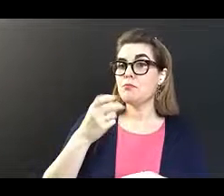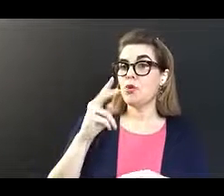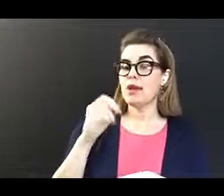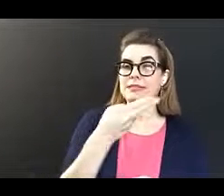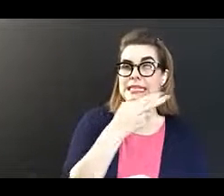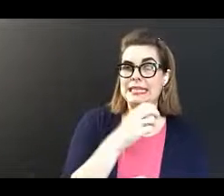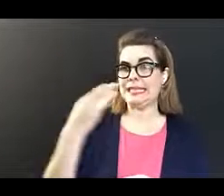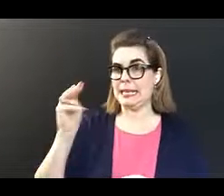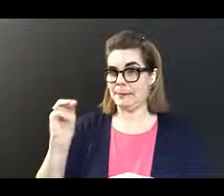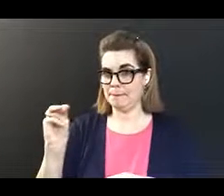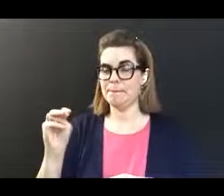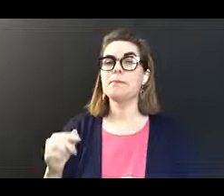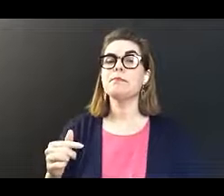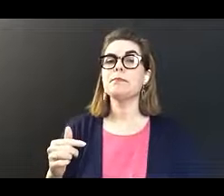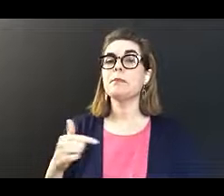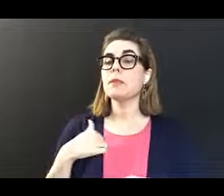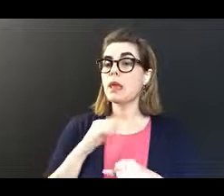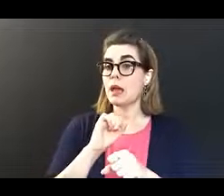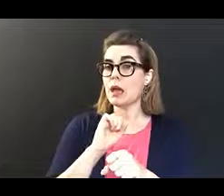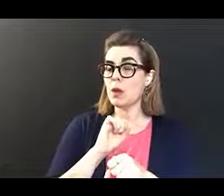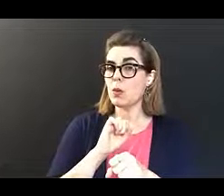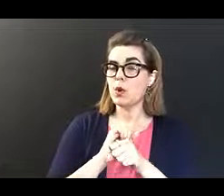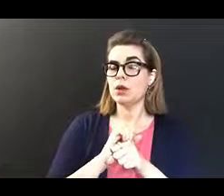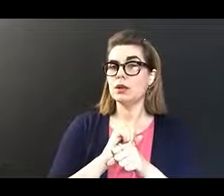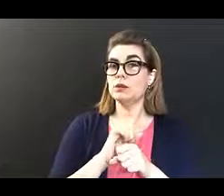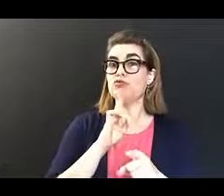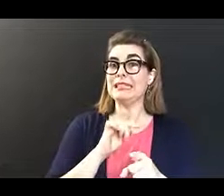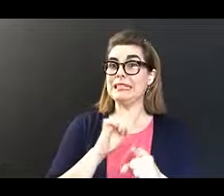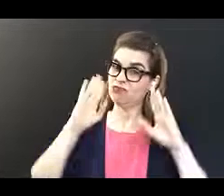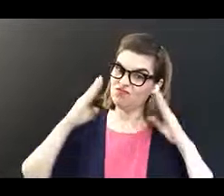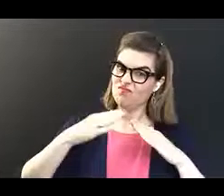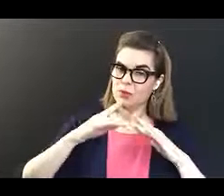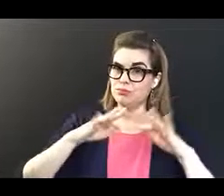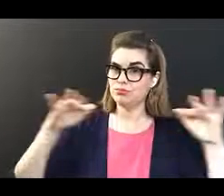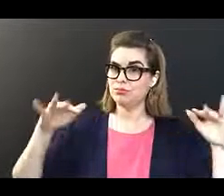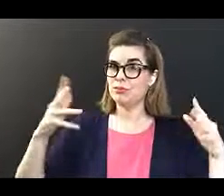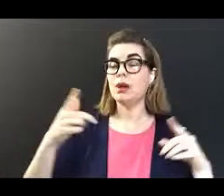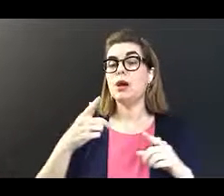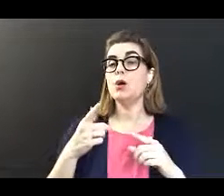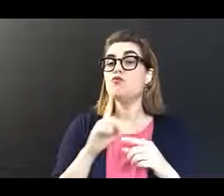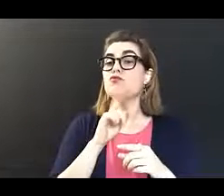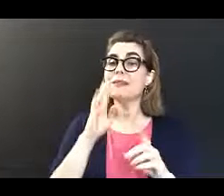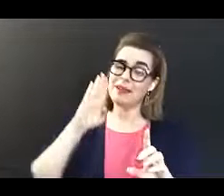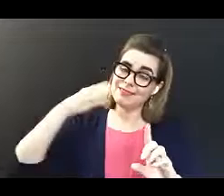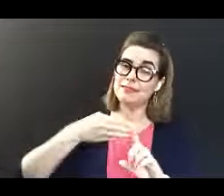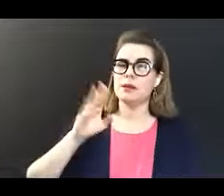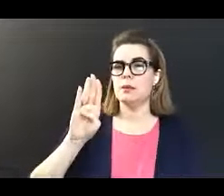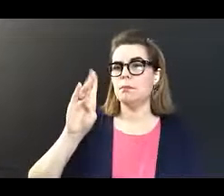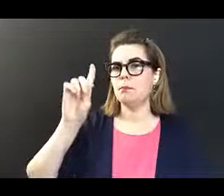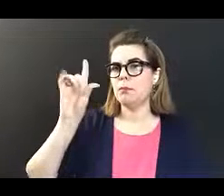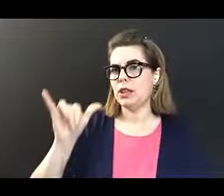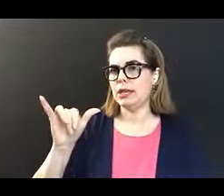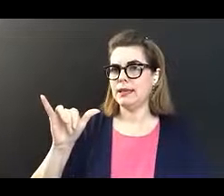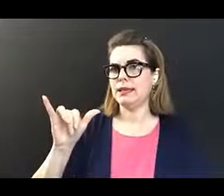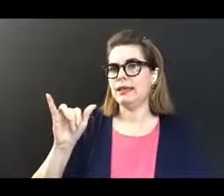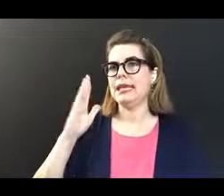work extensively on a variety of different things, including bullying intervention. That's kind of my main thing. I've